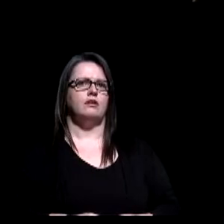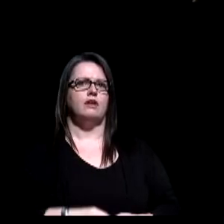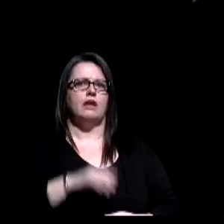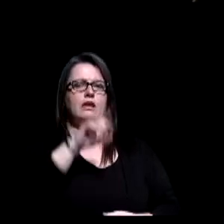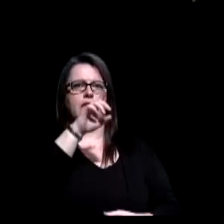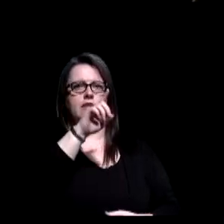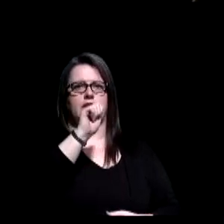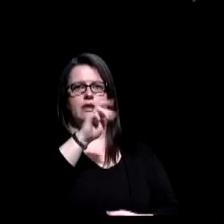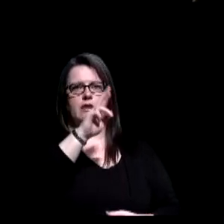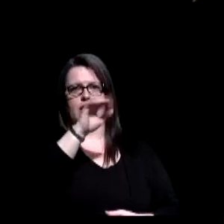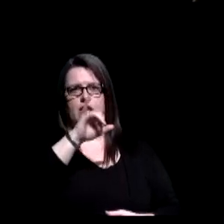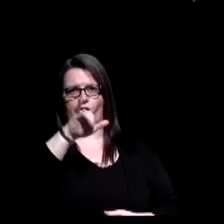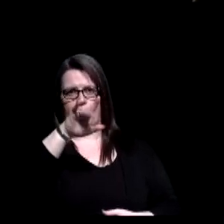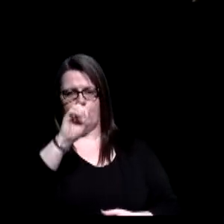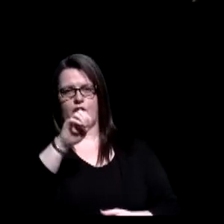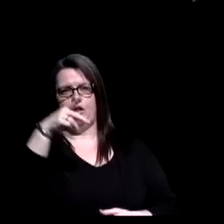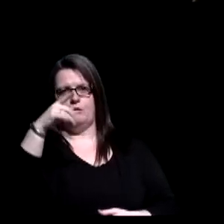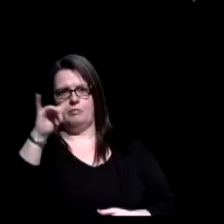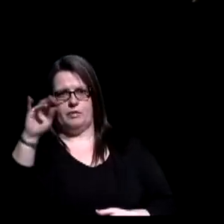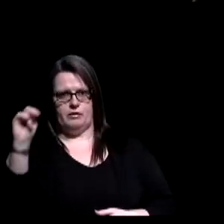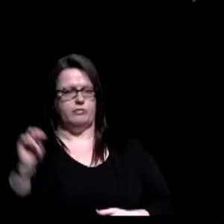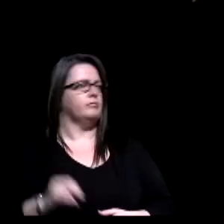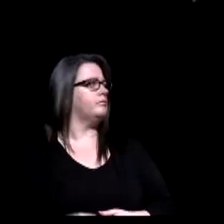Darrell Pinn,